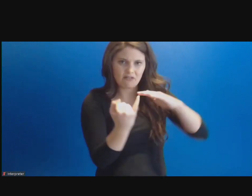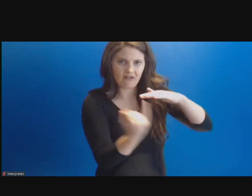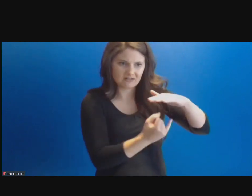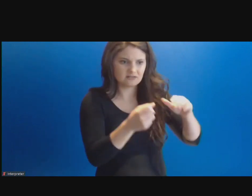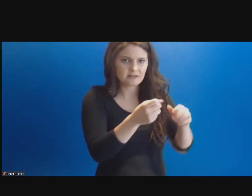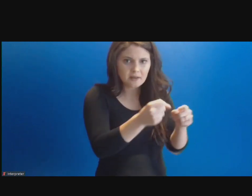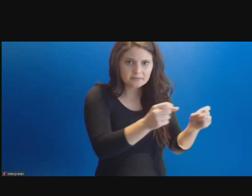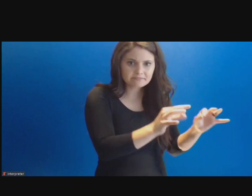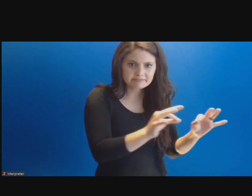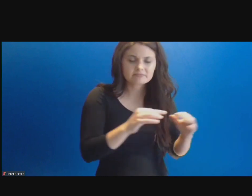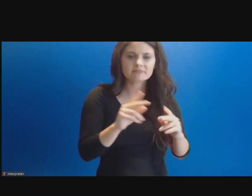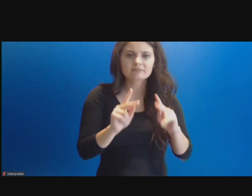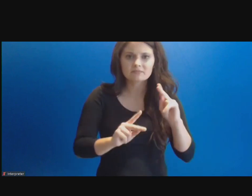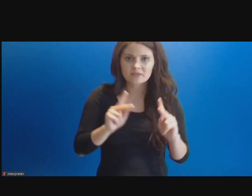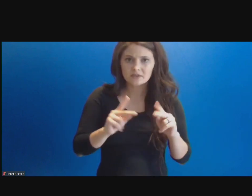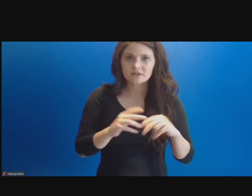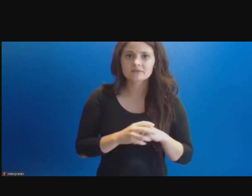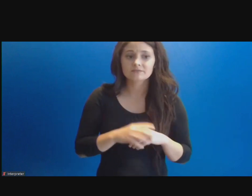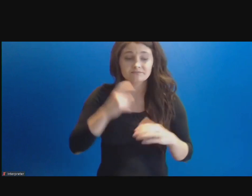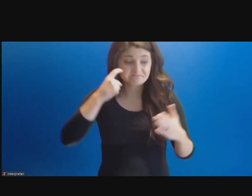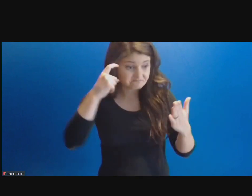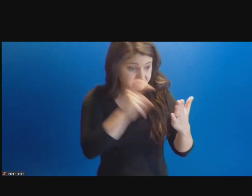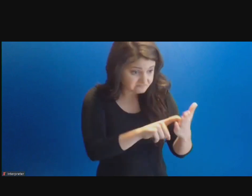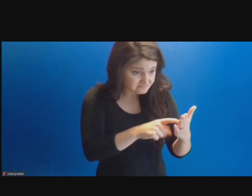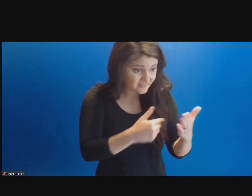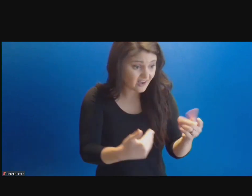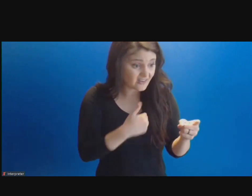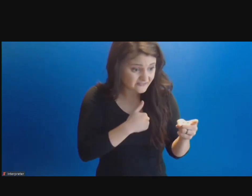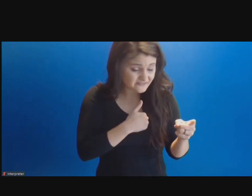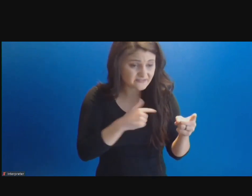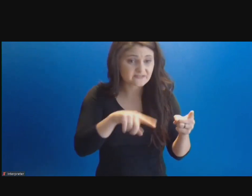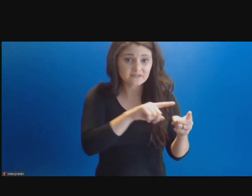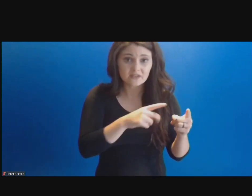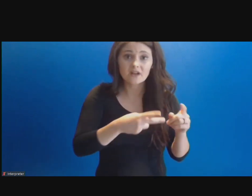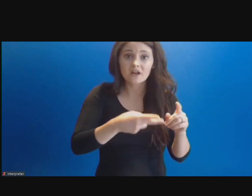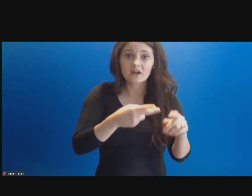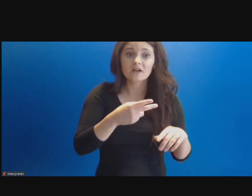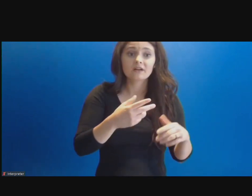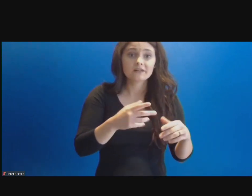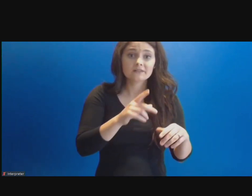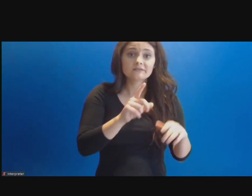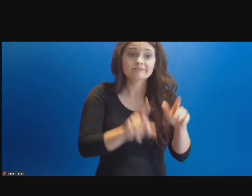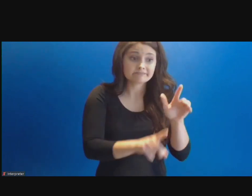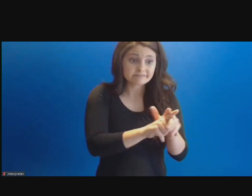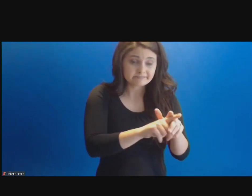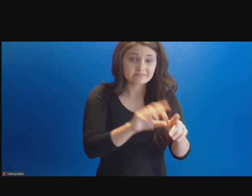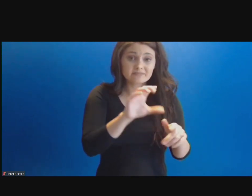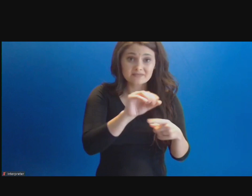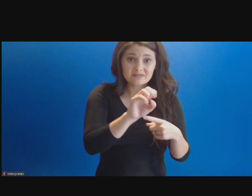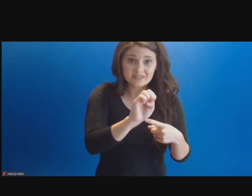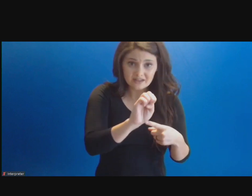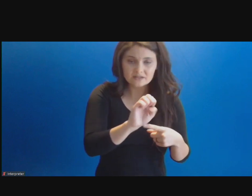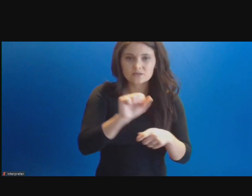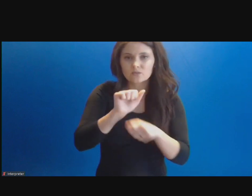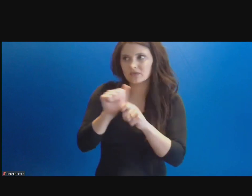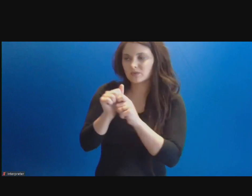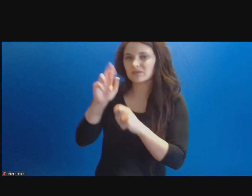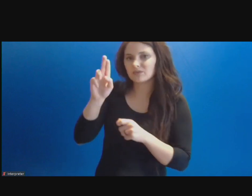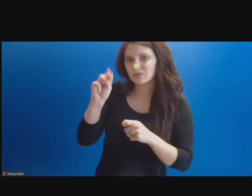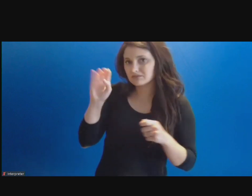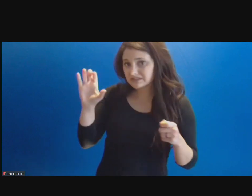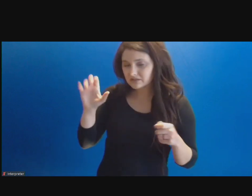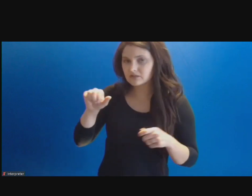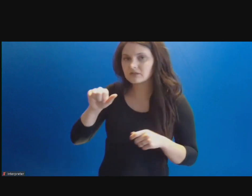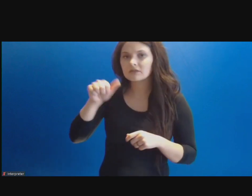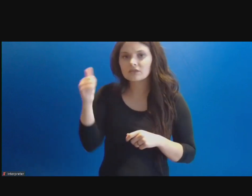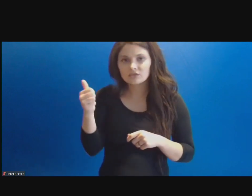soon as a case is identified in any of these high-risk facilities, we've been working with UMC and